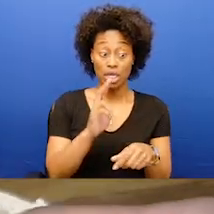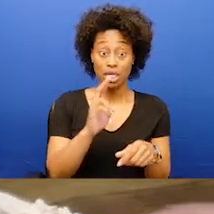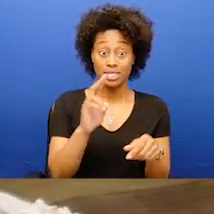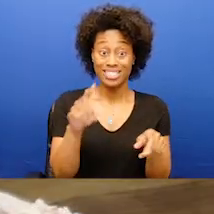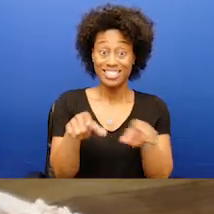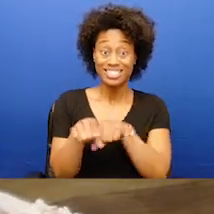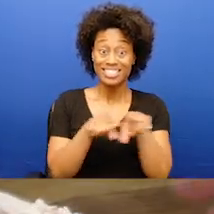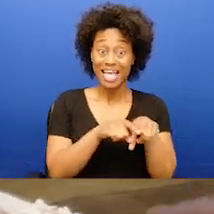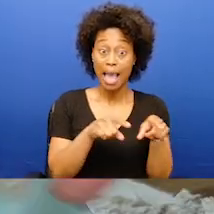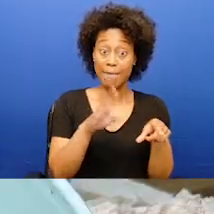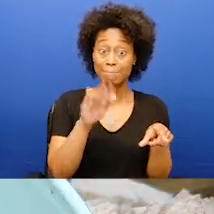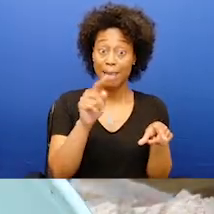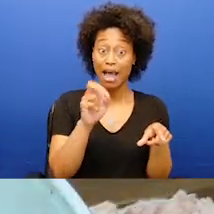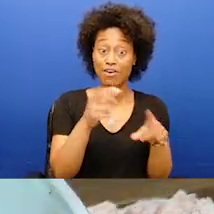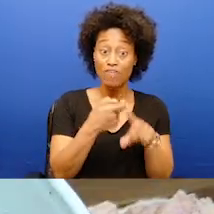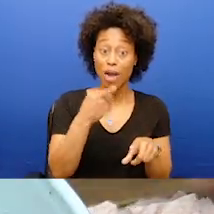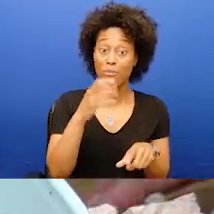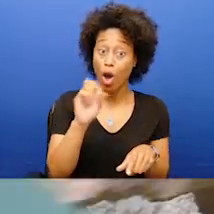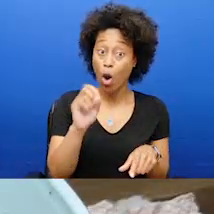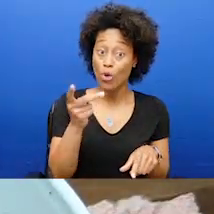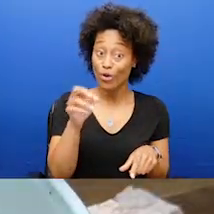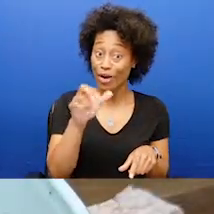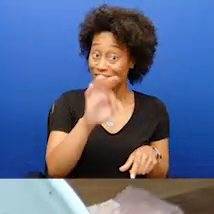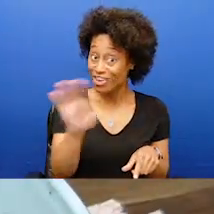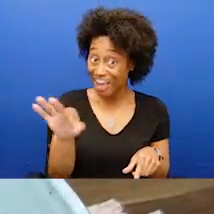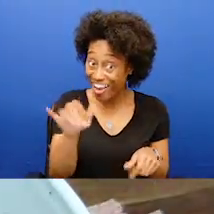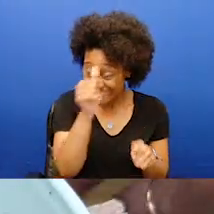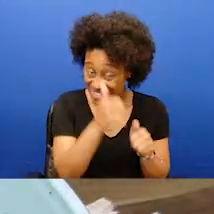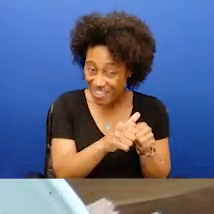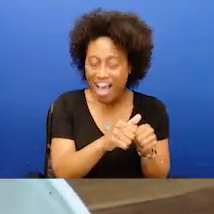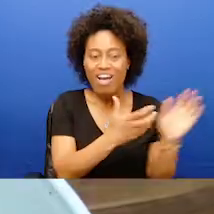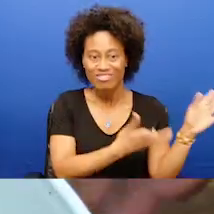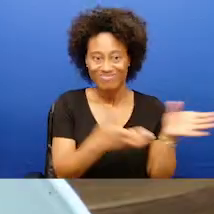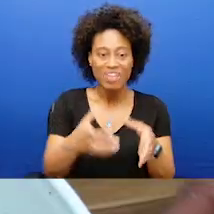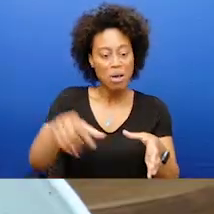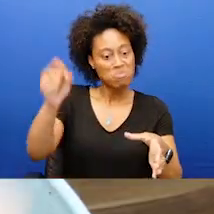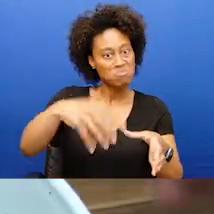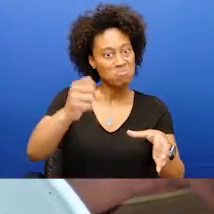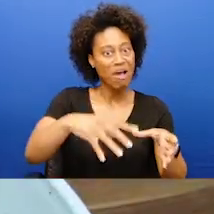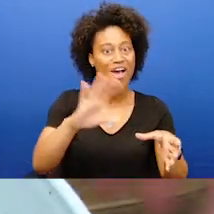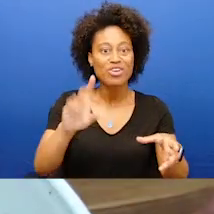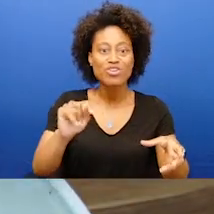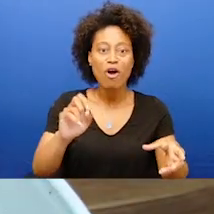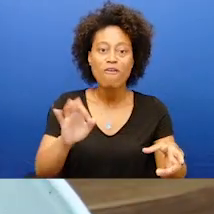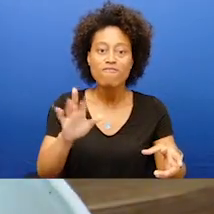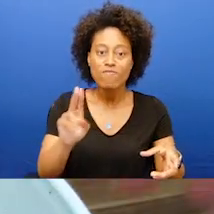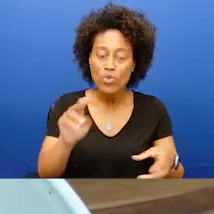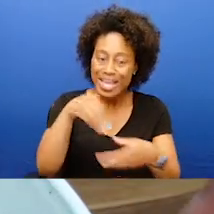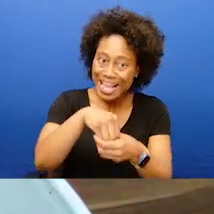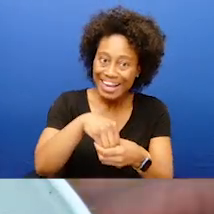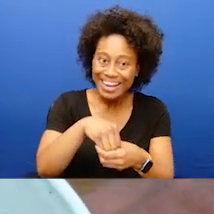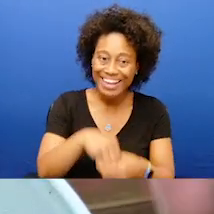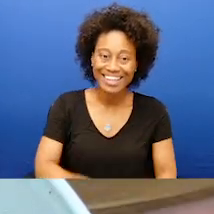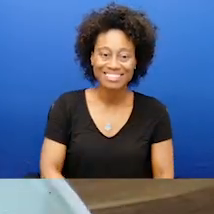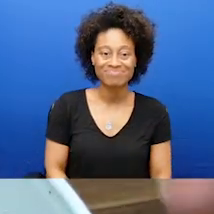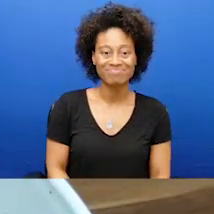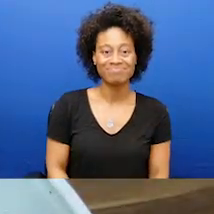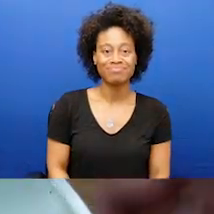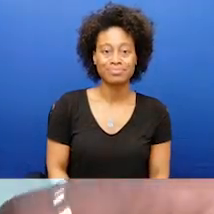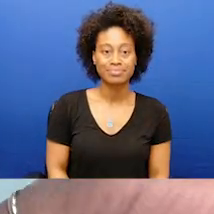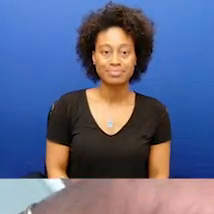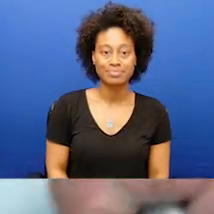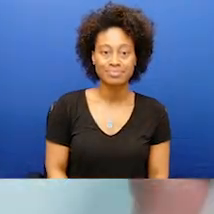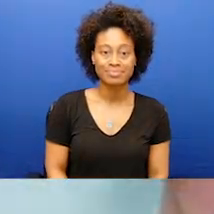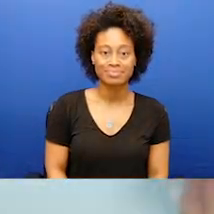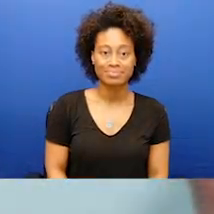Using the same batter from the okra fries, I'm going to toss the tofu bites in.